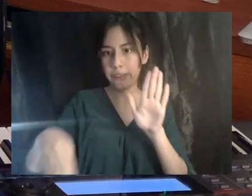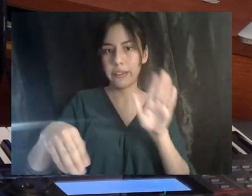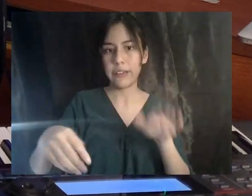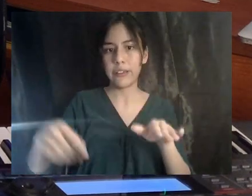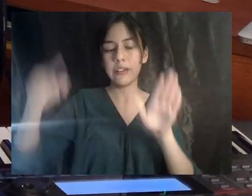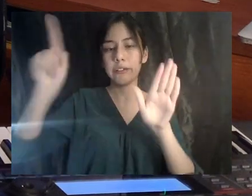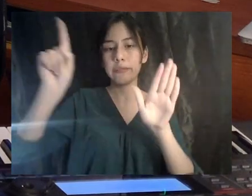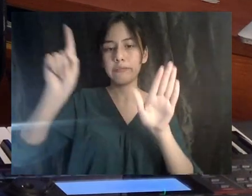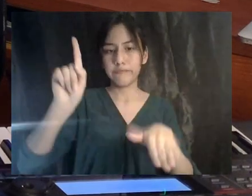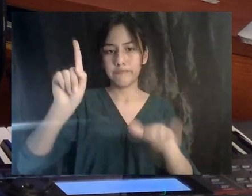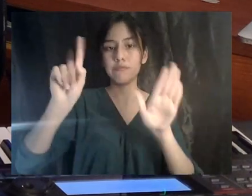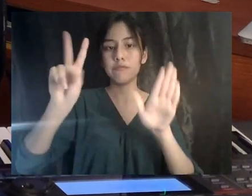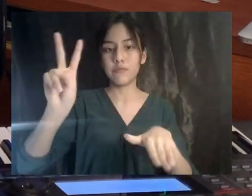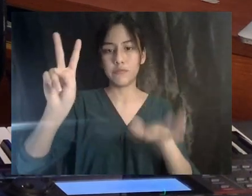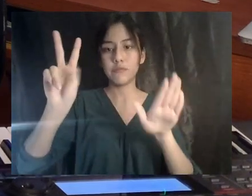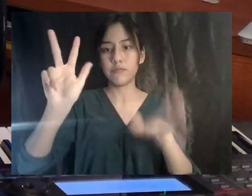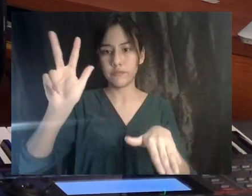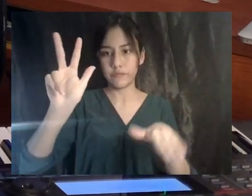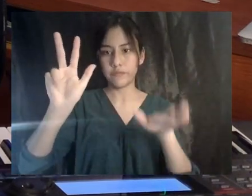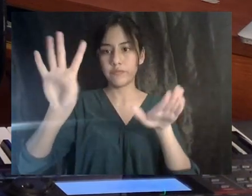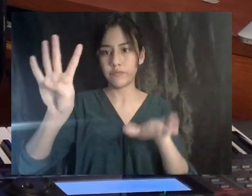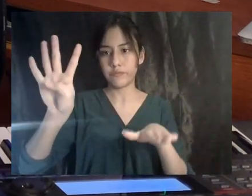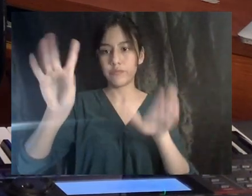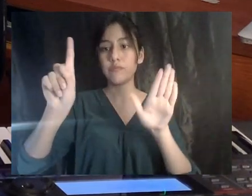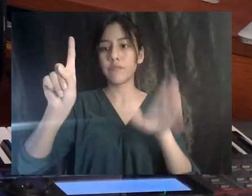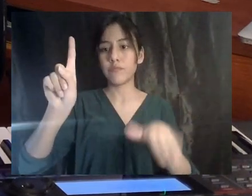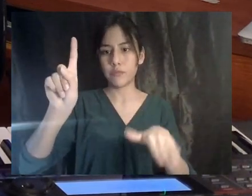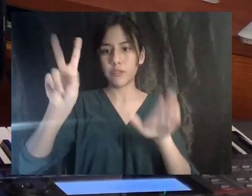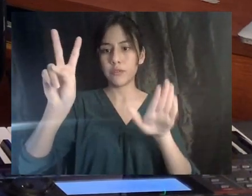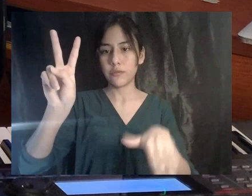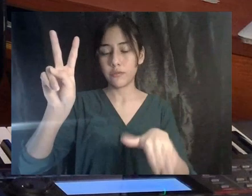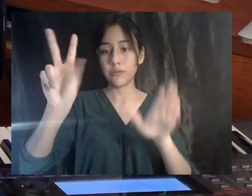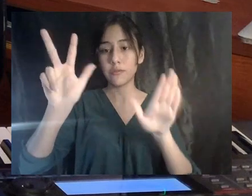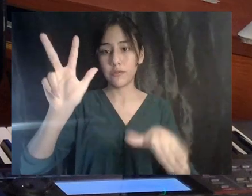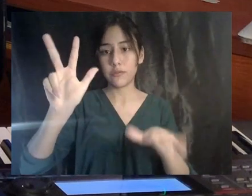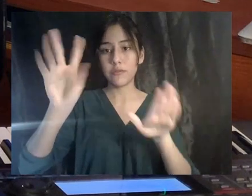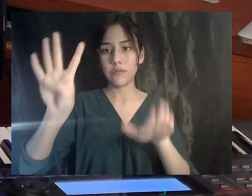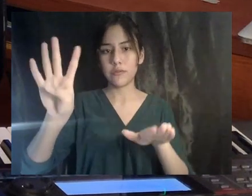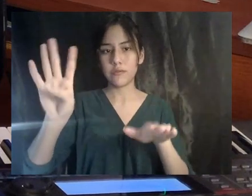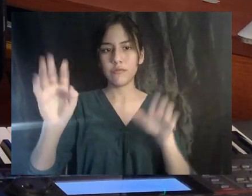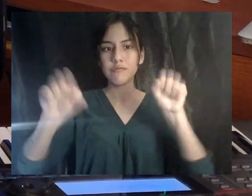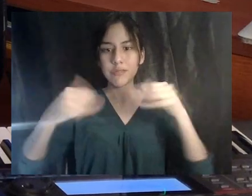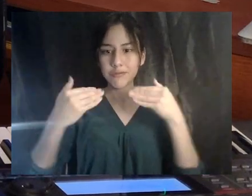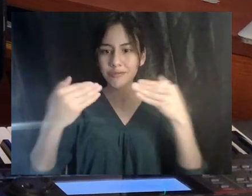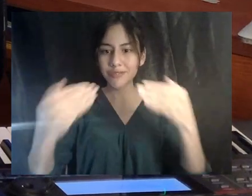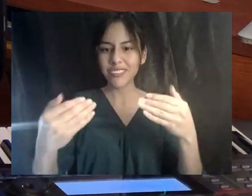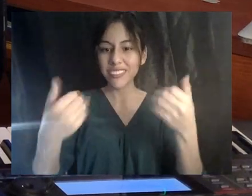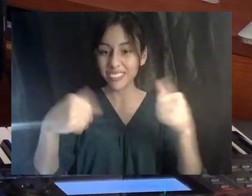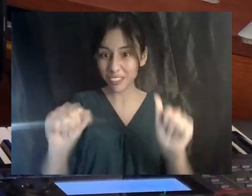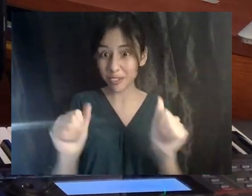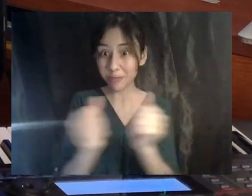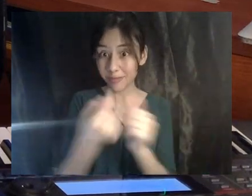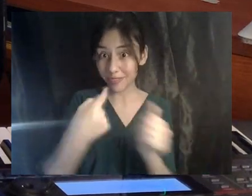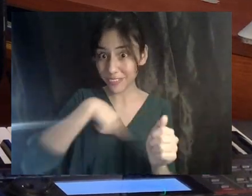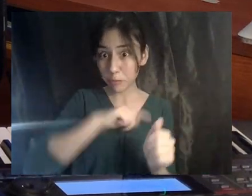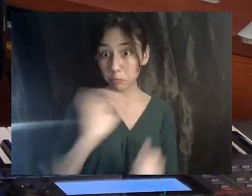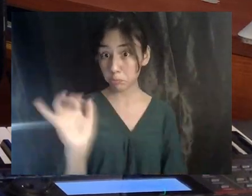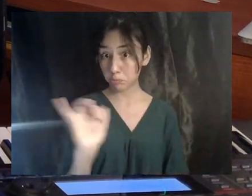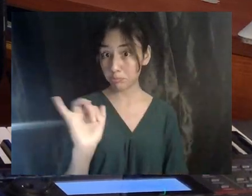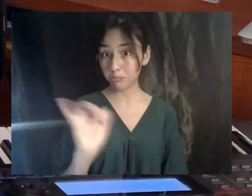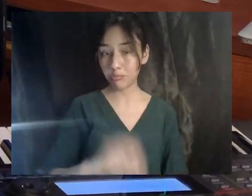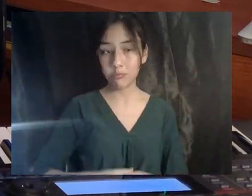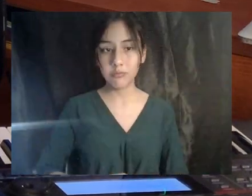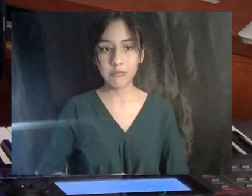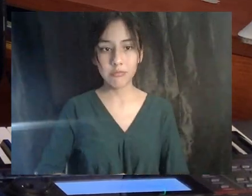1, 2, 3, 4. 1, 2, 3, 4. You can go ahead and try tapping your toe with us